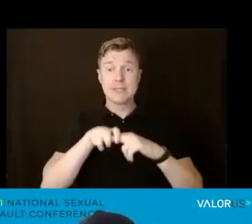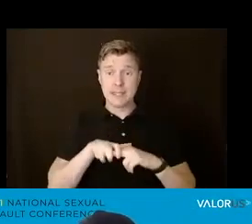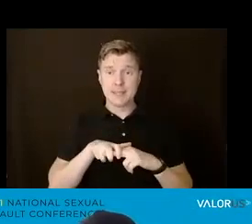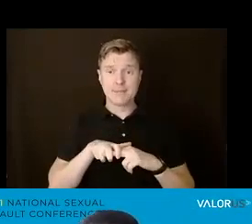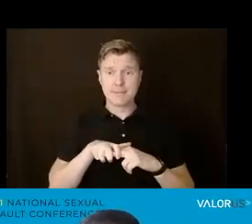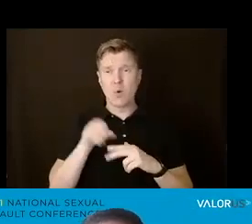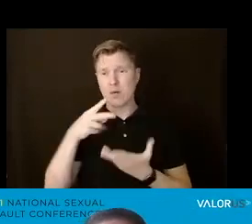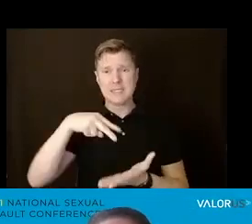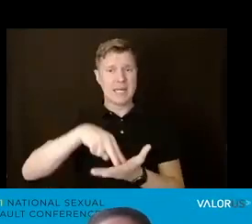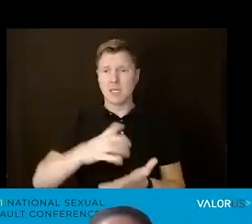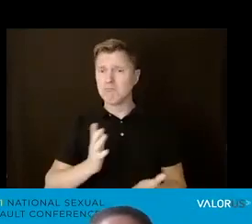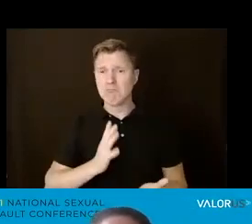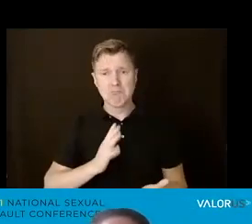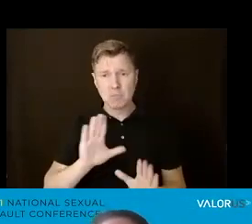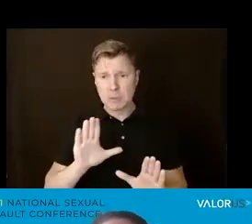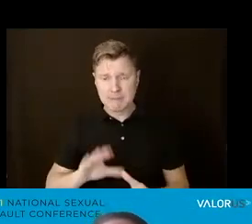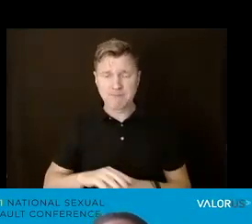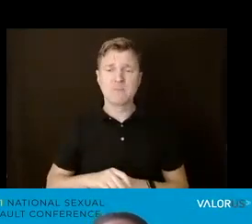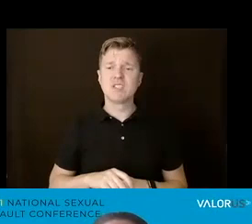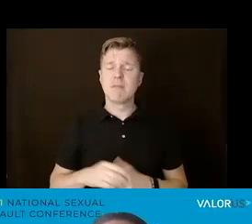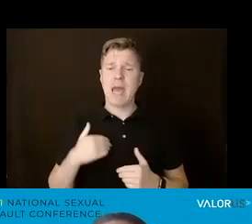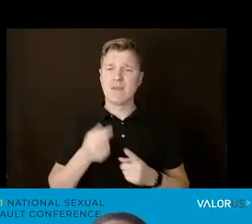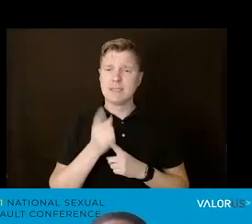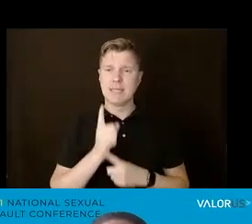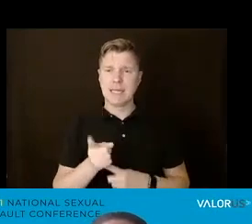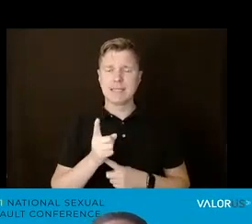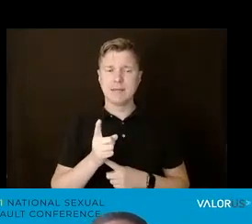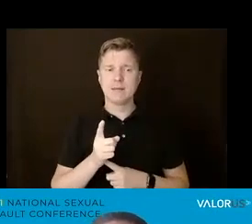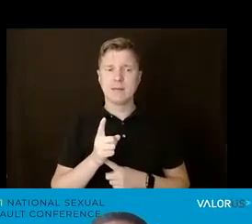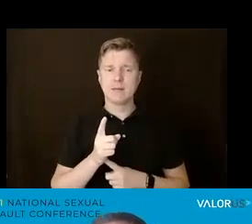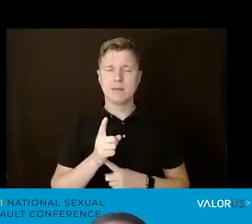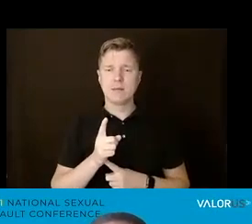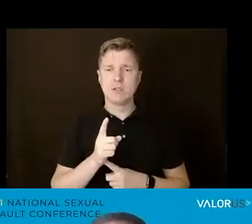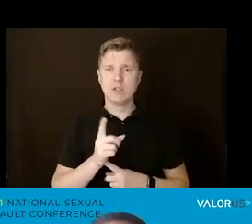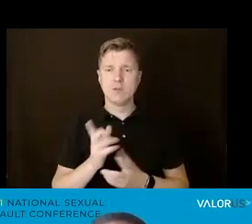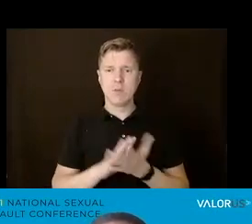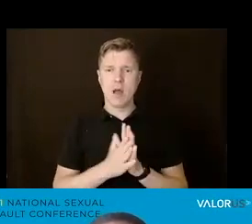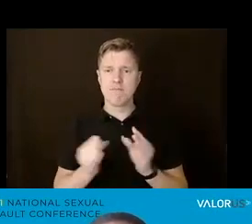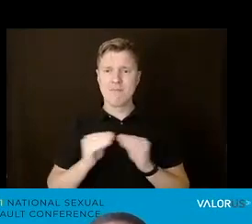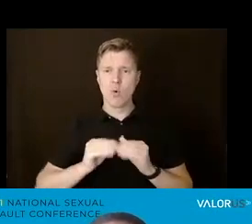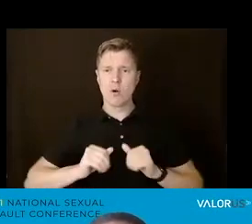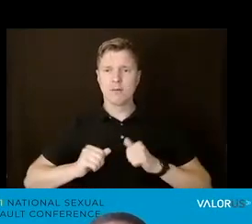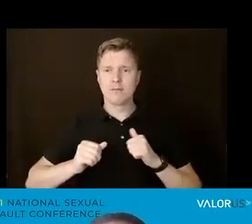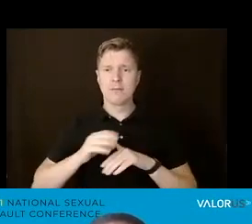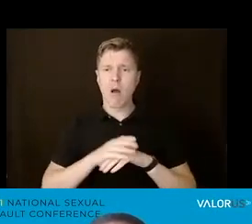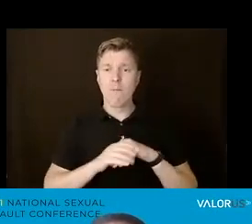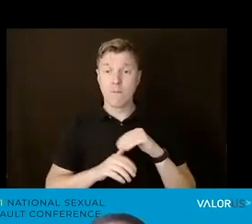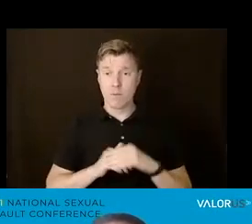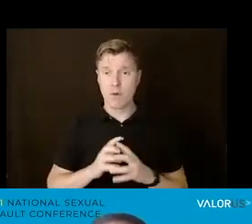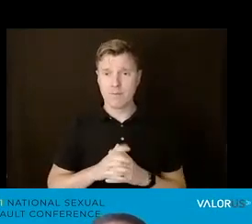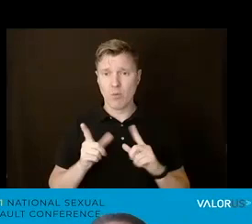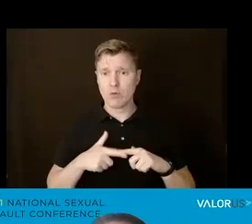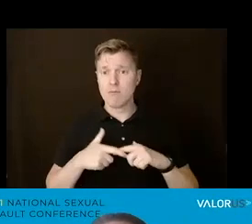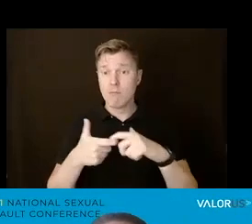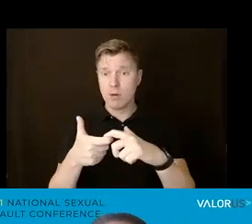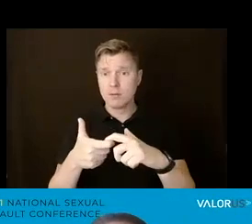you're standing, that's great. But just take a second to try to be a little bit more comfortable. So I'm going to pause.